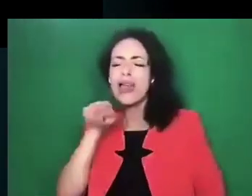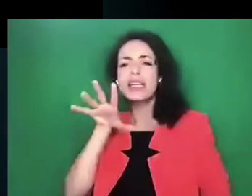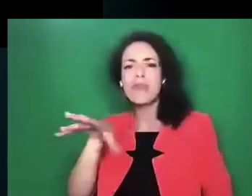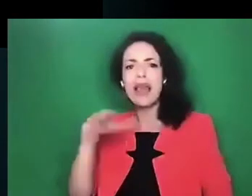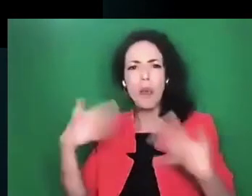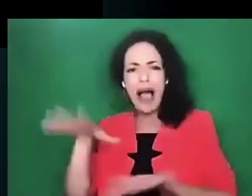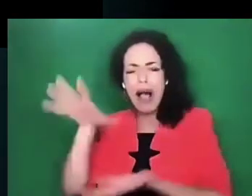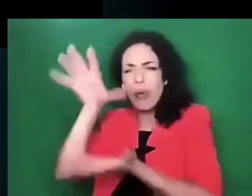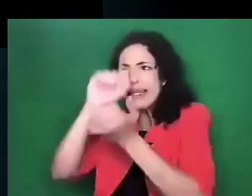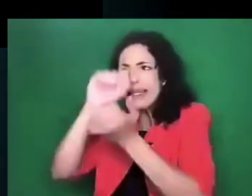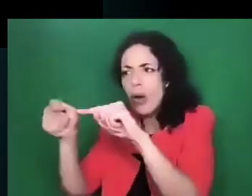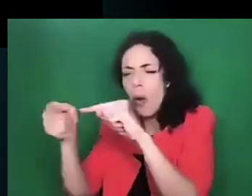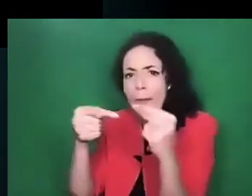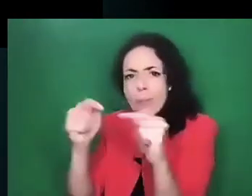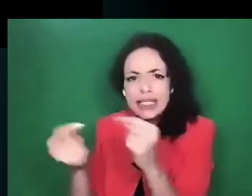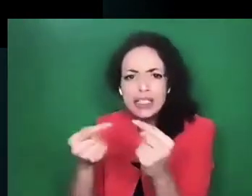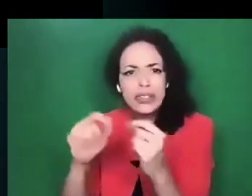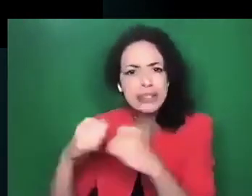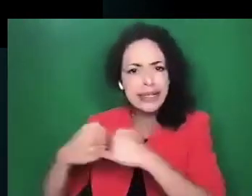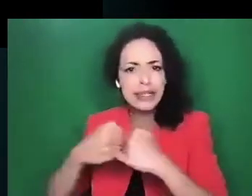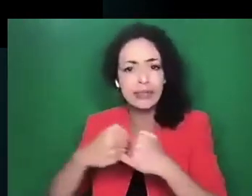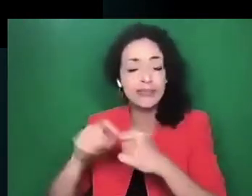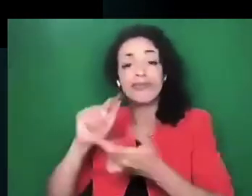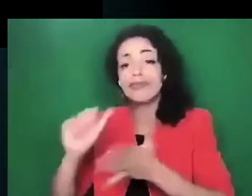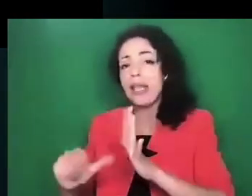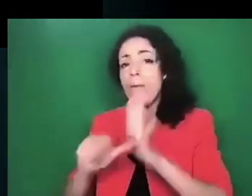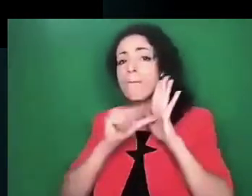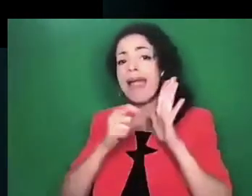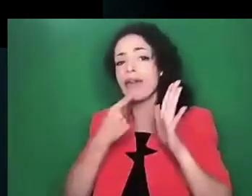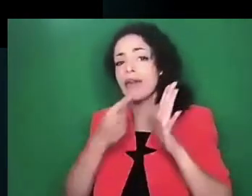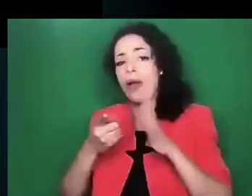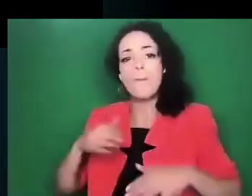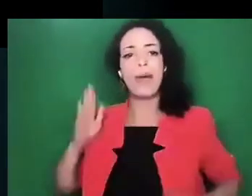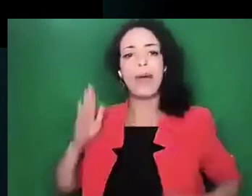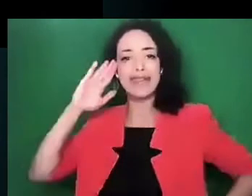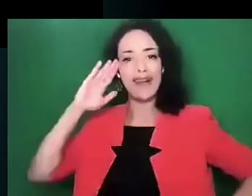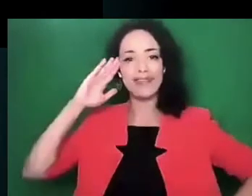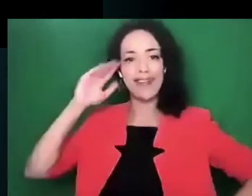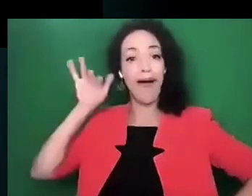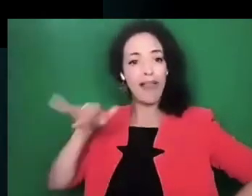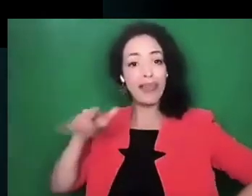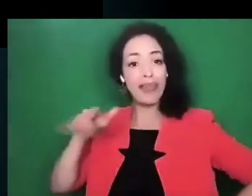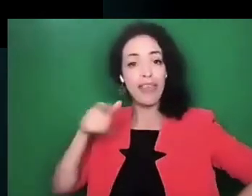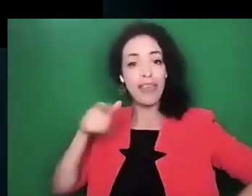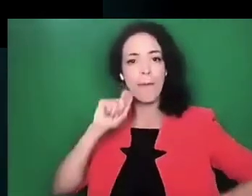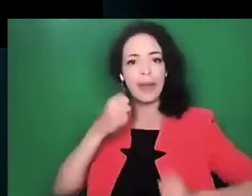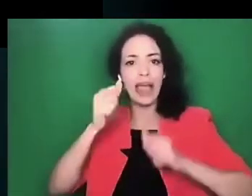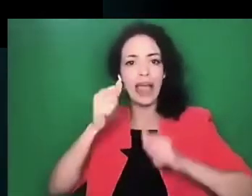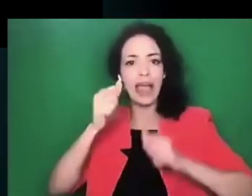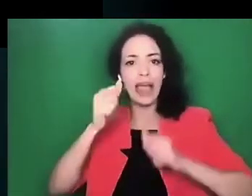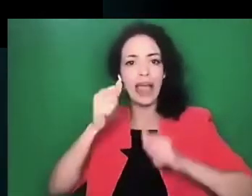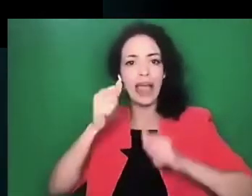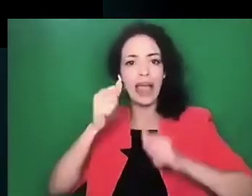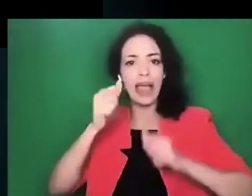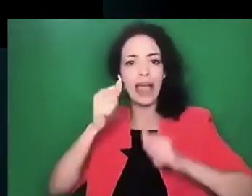there, Hikmet Fahmi, becomes a favorite of Hitler's. Mussolini gets jealous, and then he